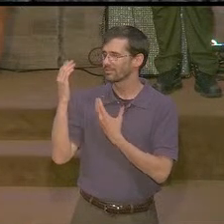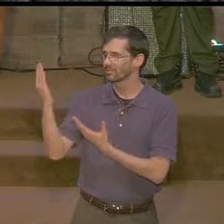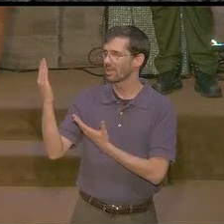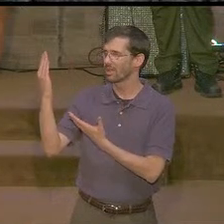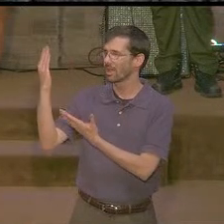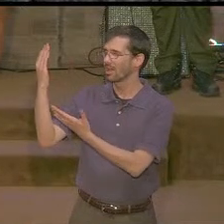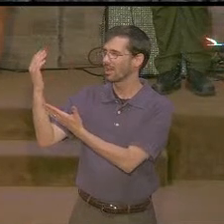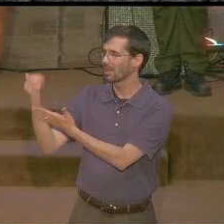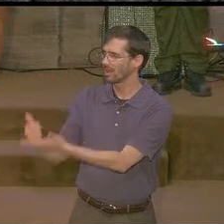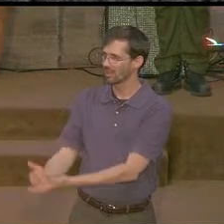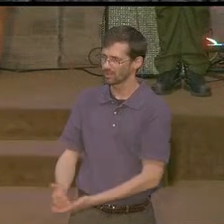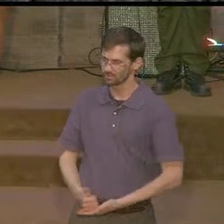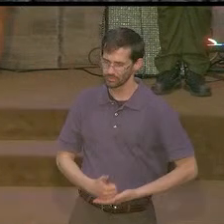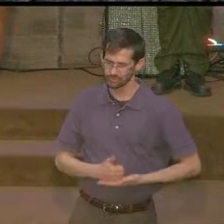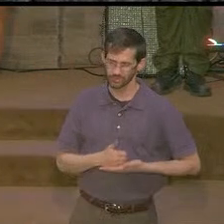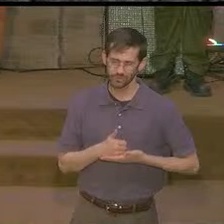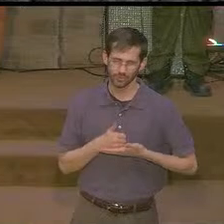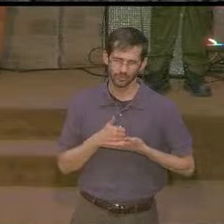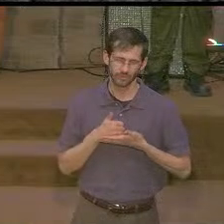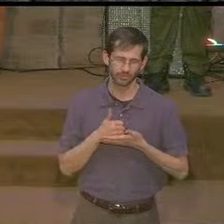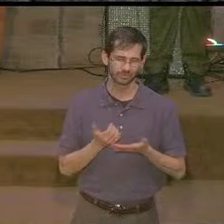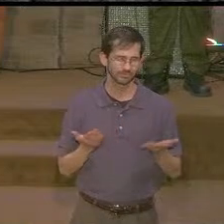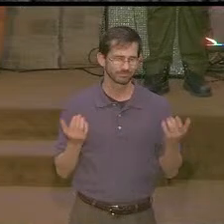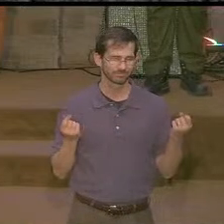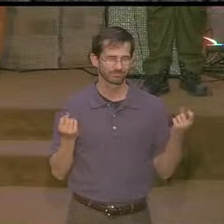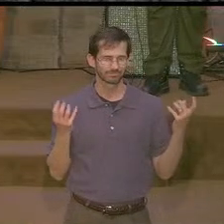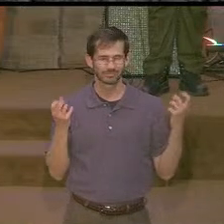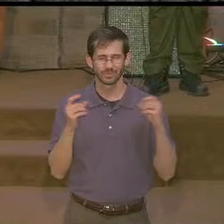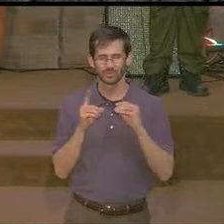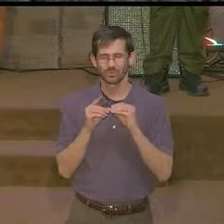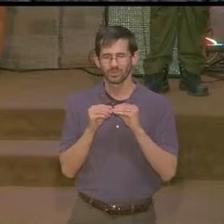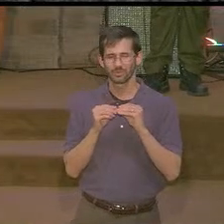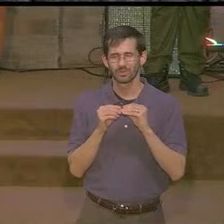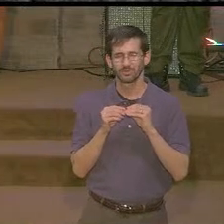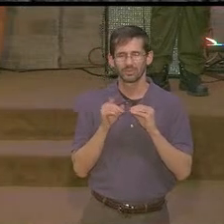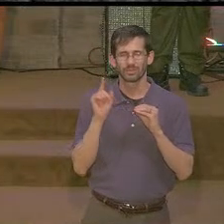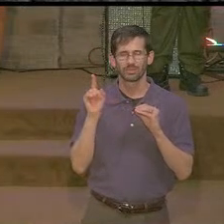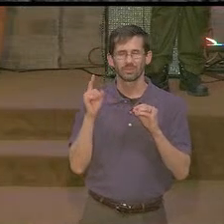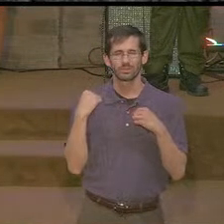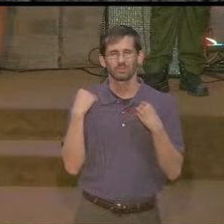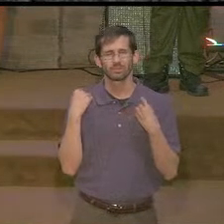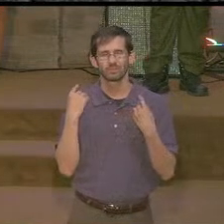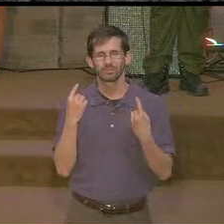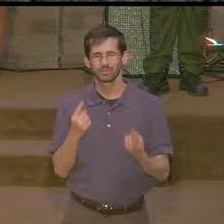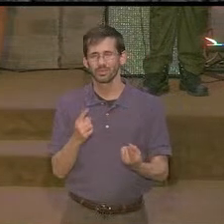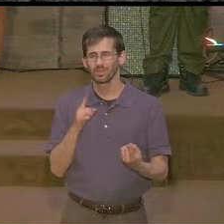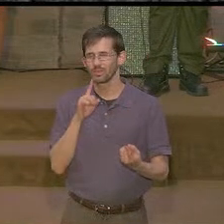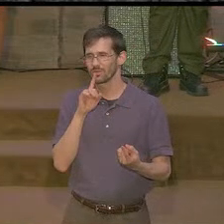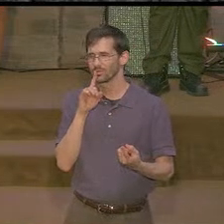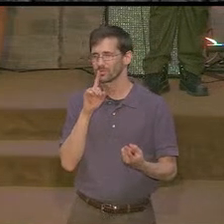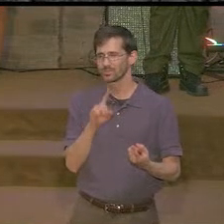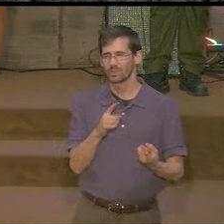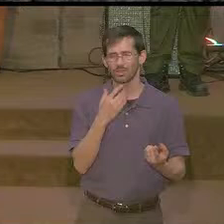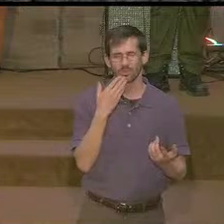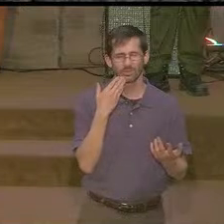If not. Come on, every voice, just sing it one more time. You've been so, so good.